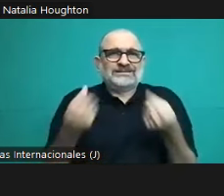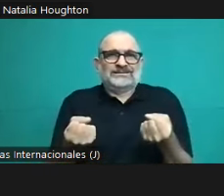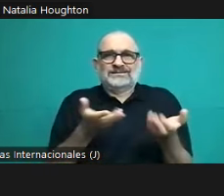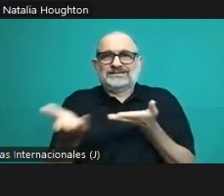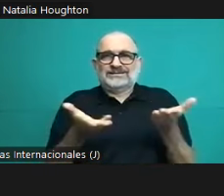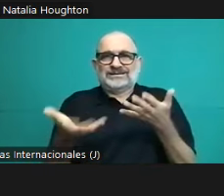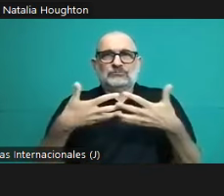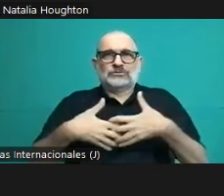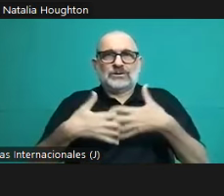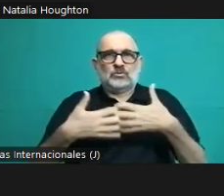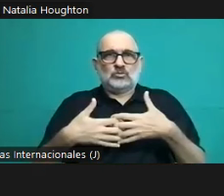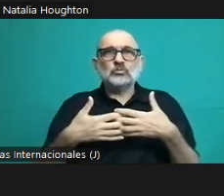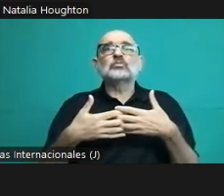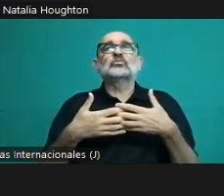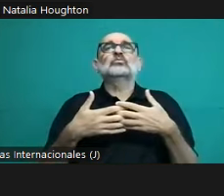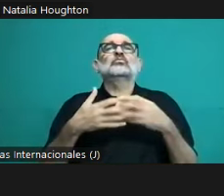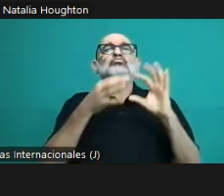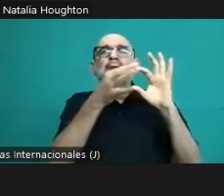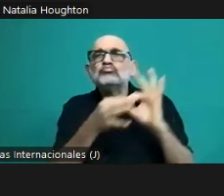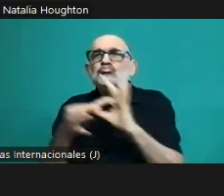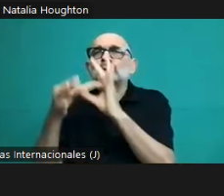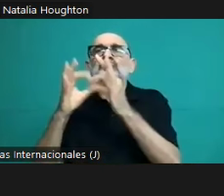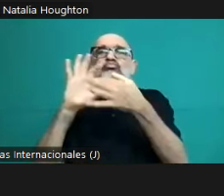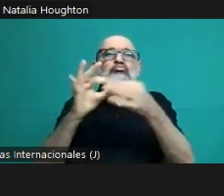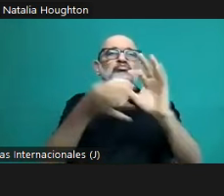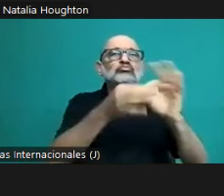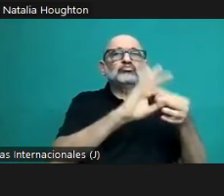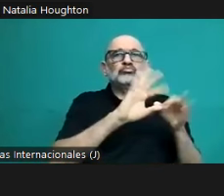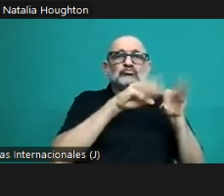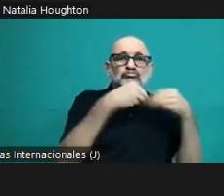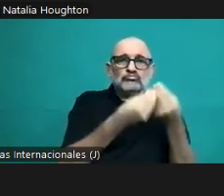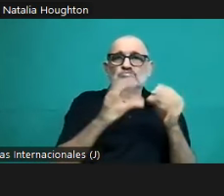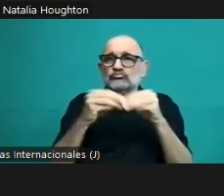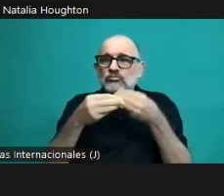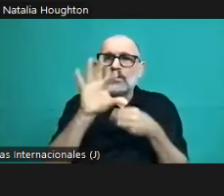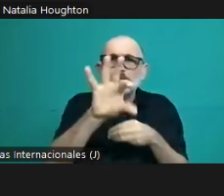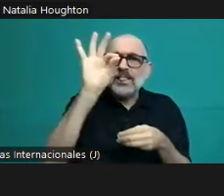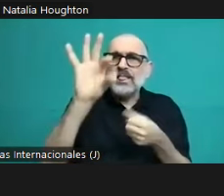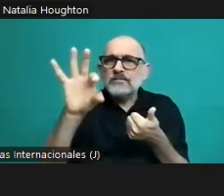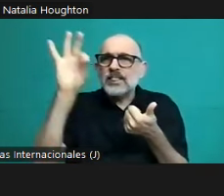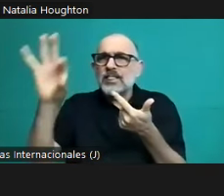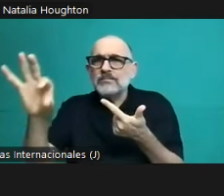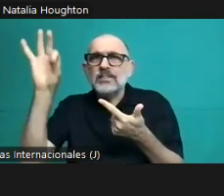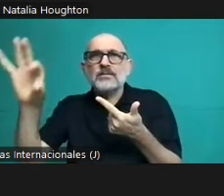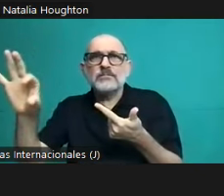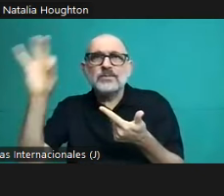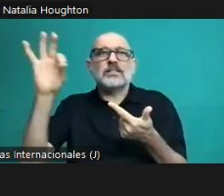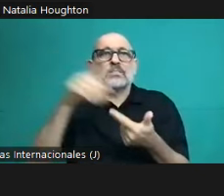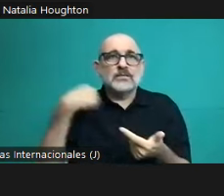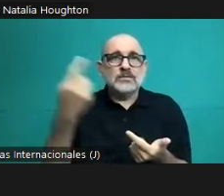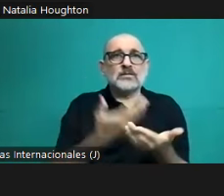somehow synthesizing some results and findings from these two documents or publications that we are